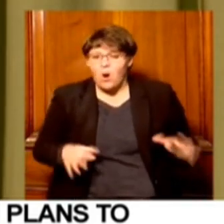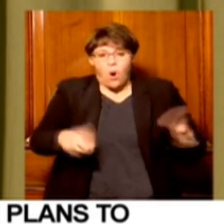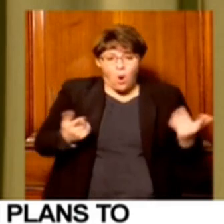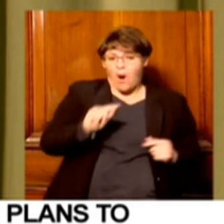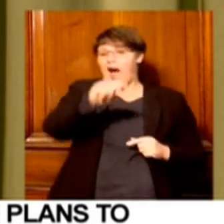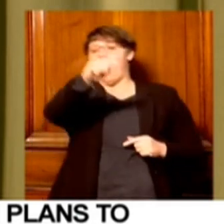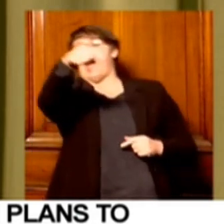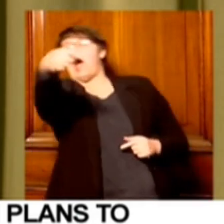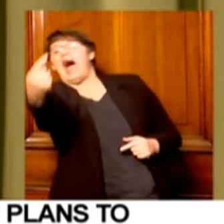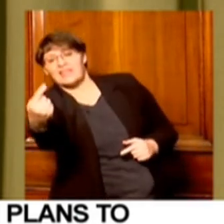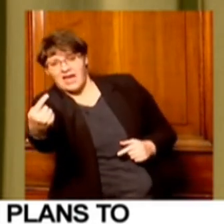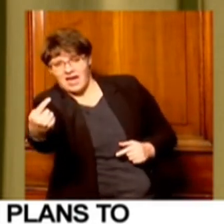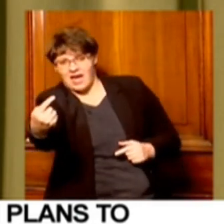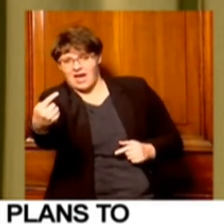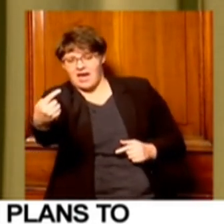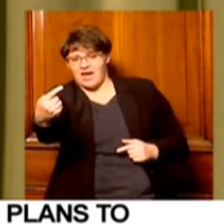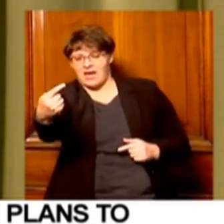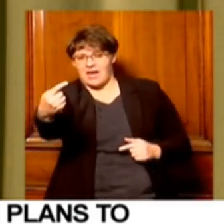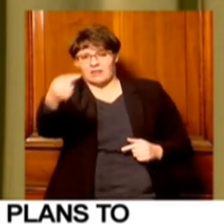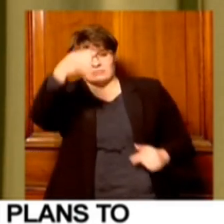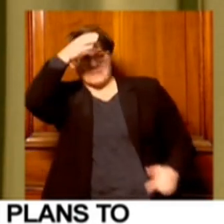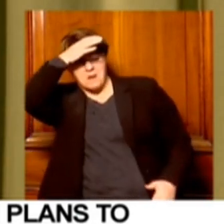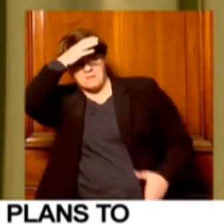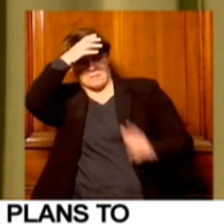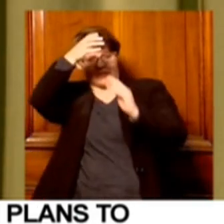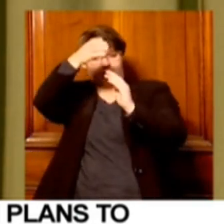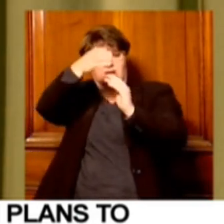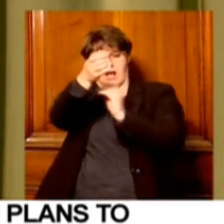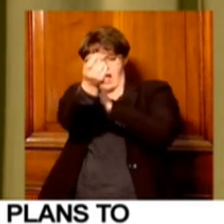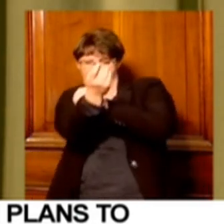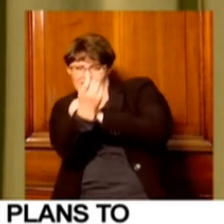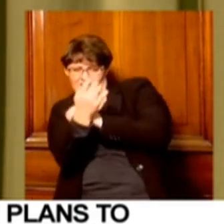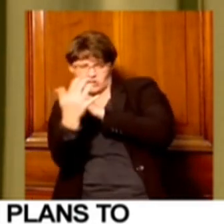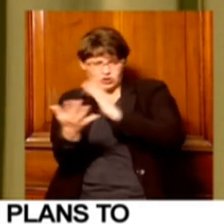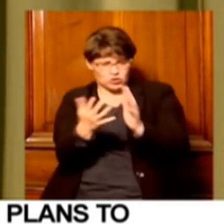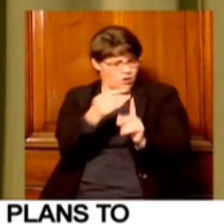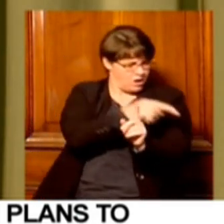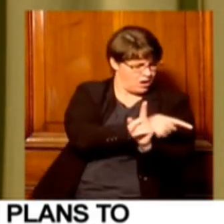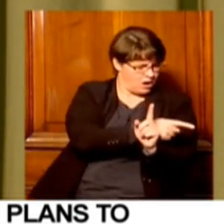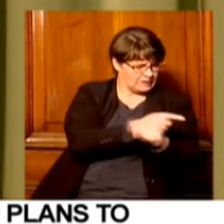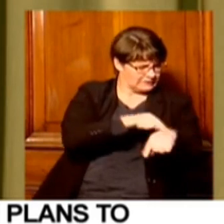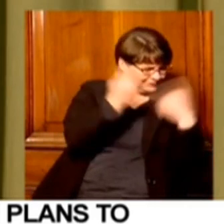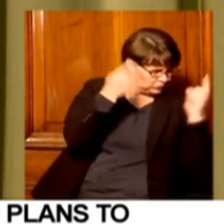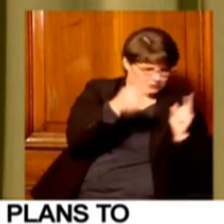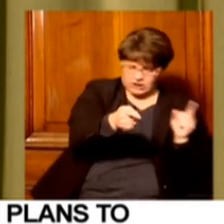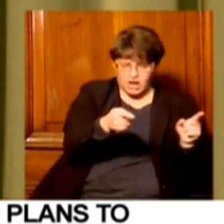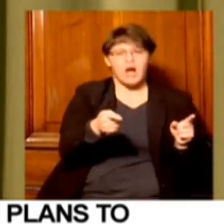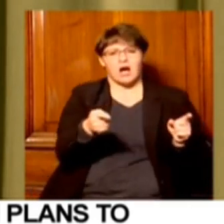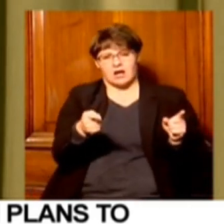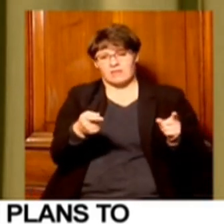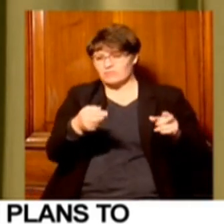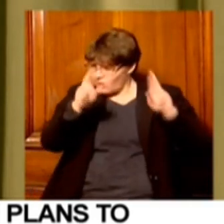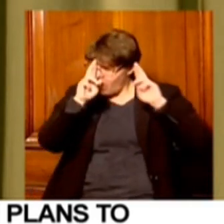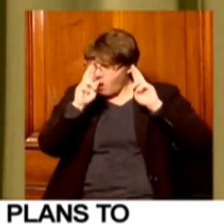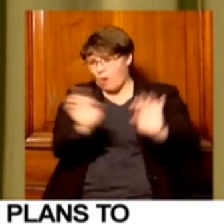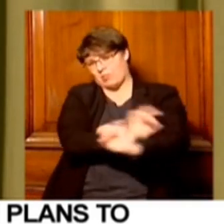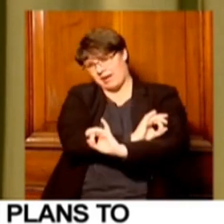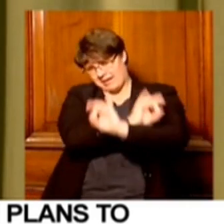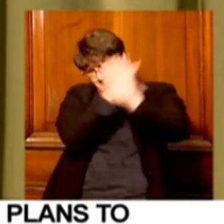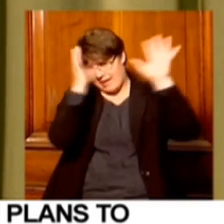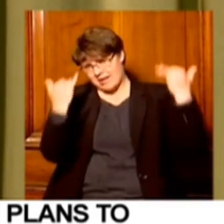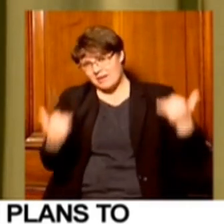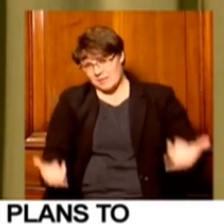by some quantum change in those advisories. We hope that we have answered this